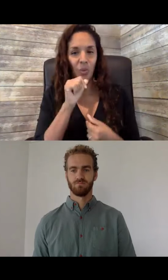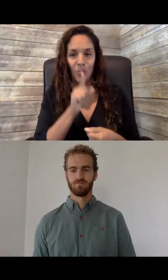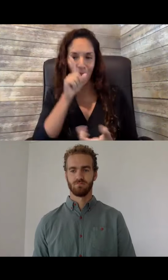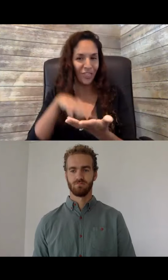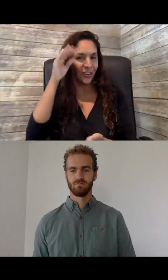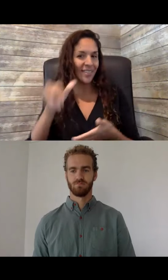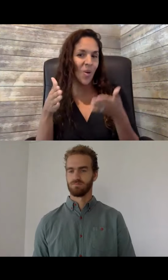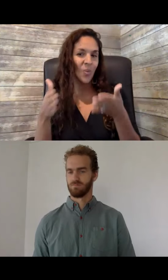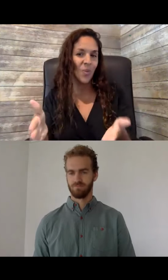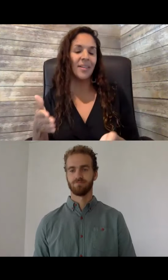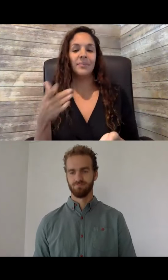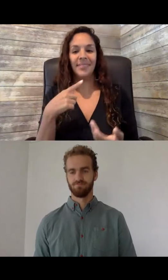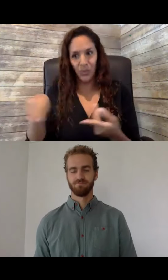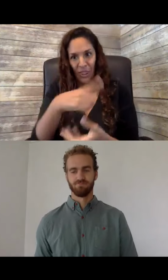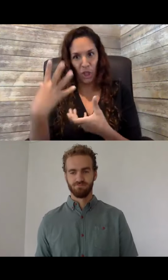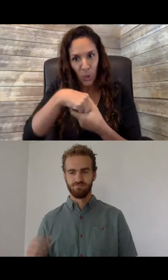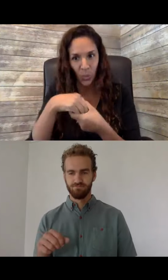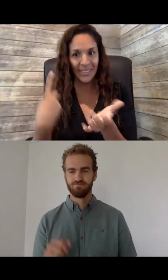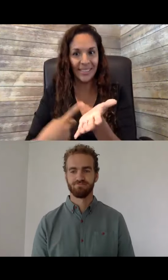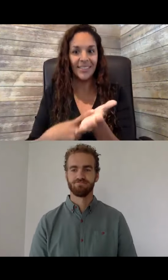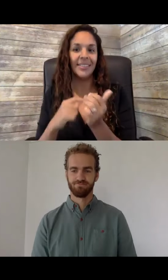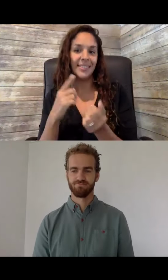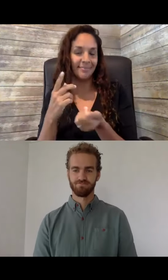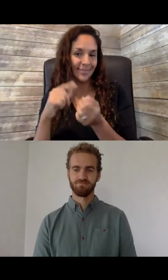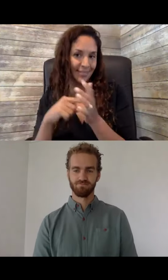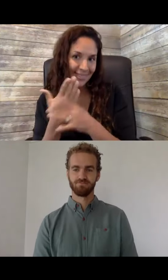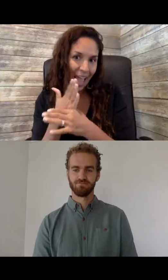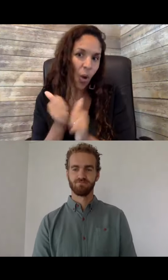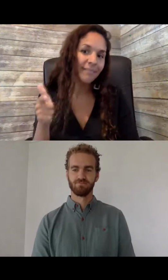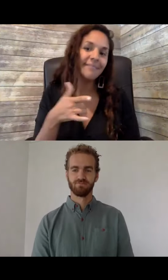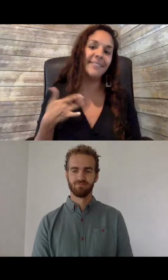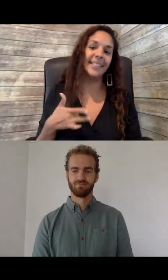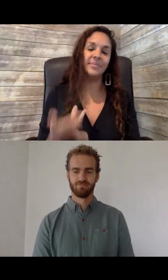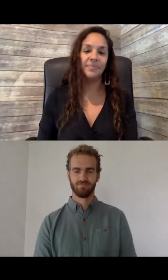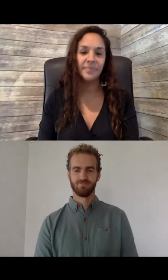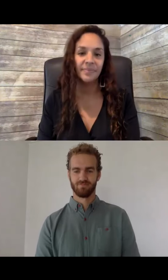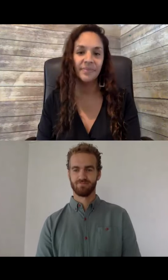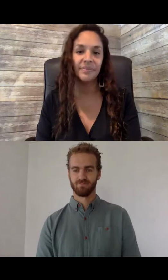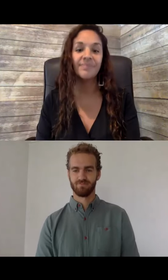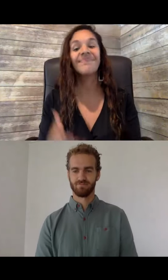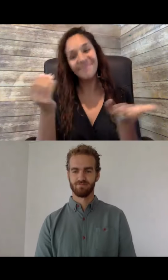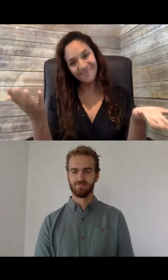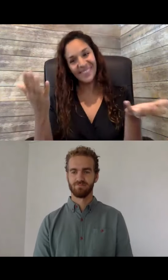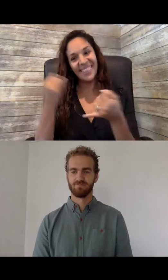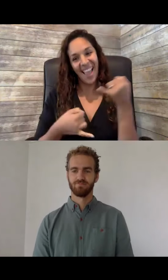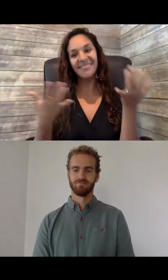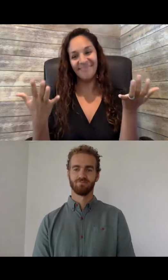discussion instead of having different viewpoints. You're not going to learn just from me telling you. Have those kids involved in that